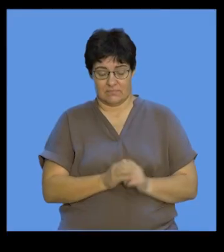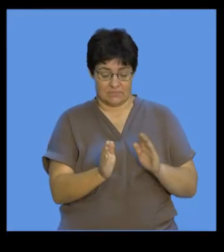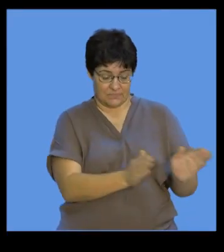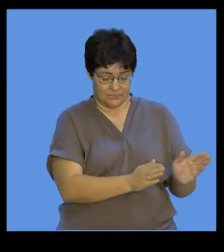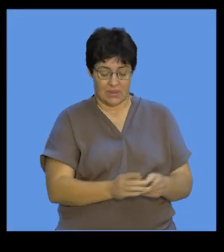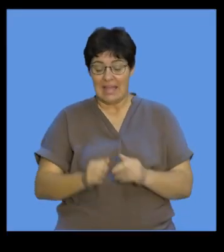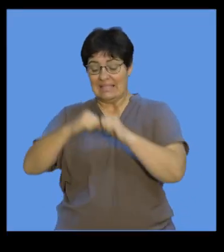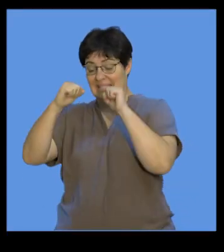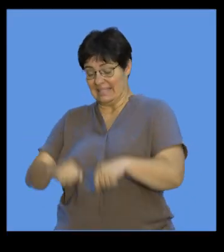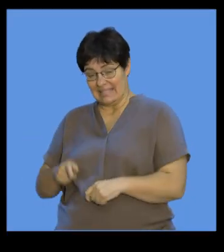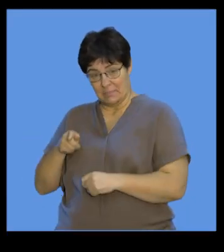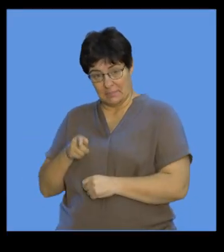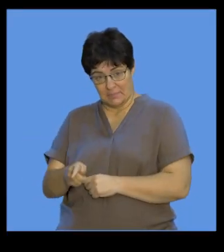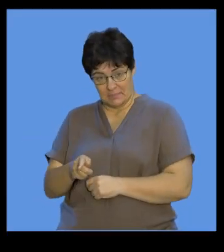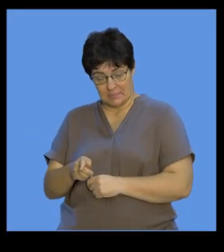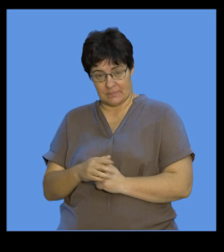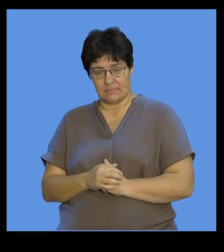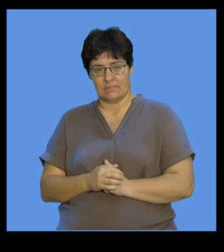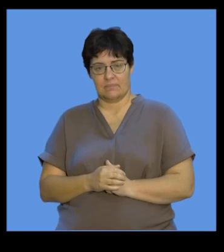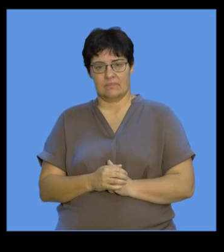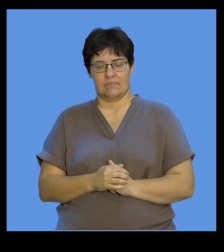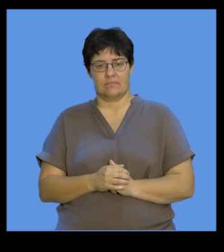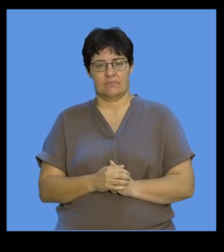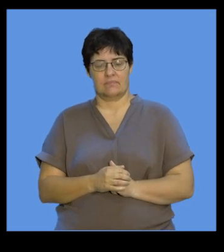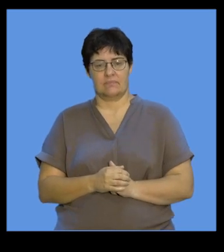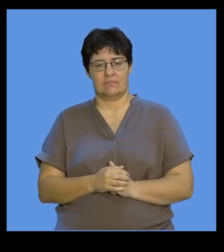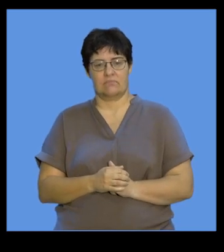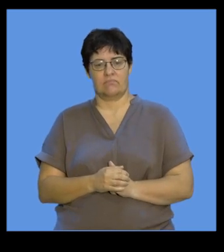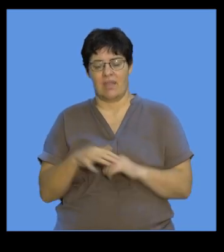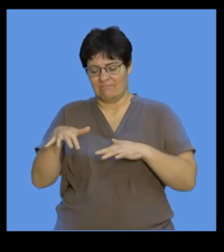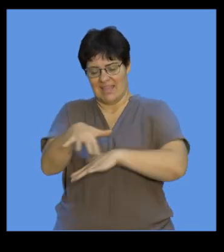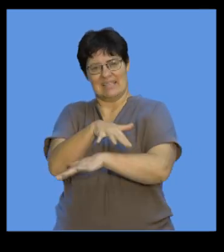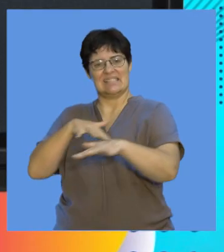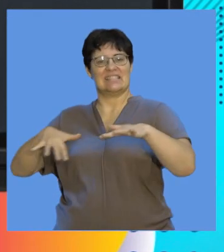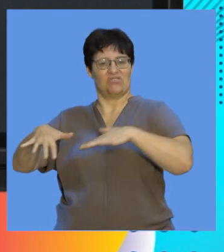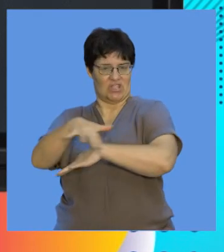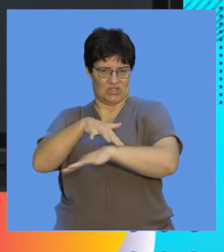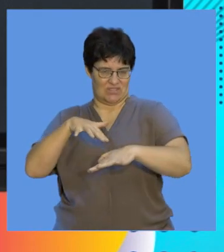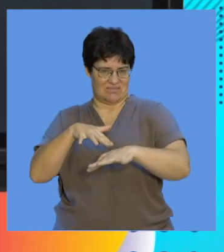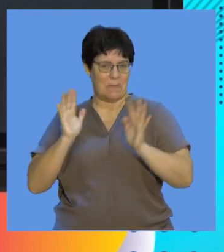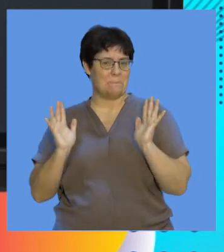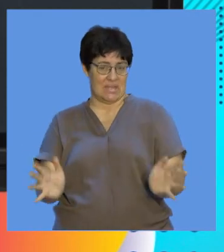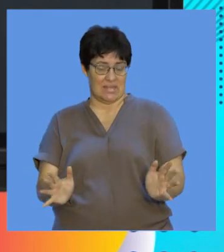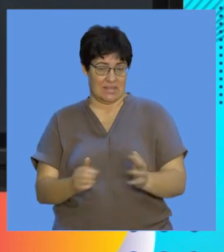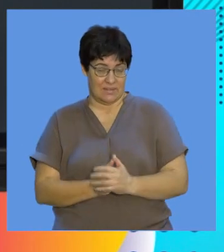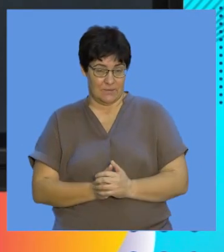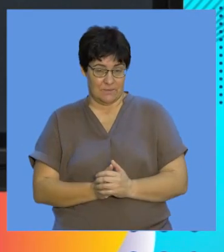system is just the situation